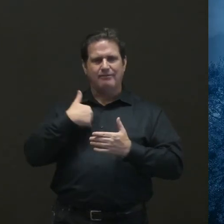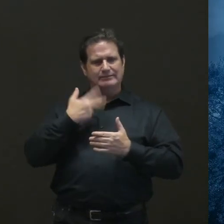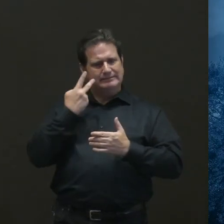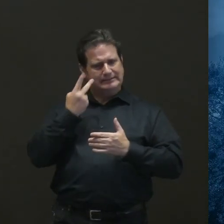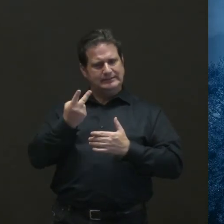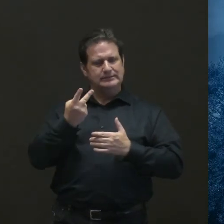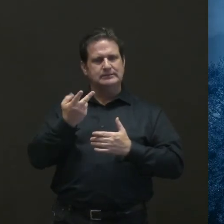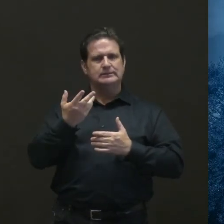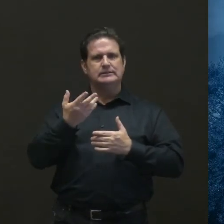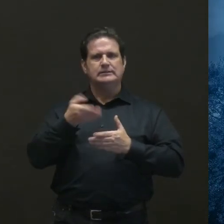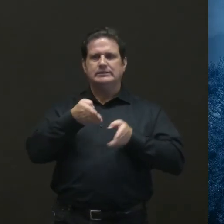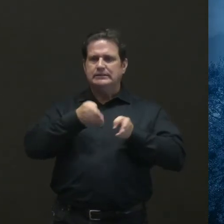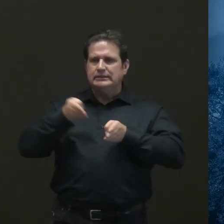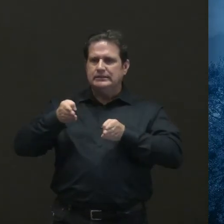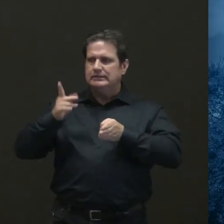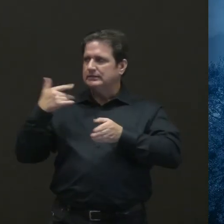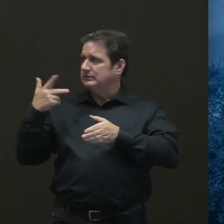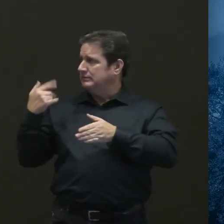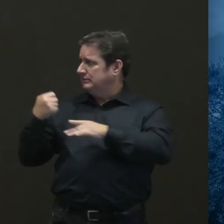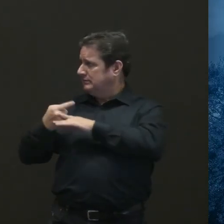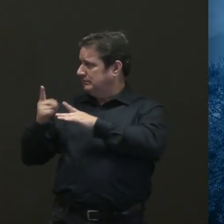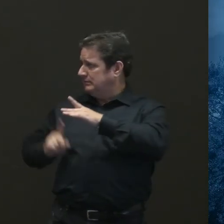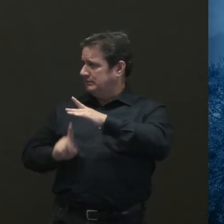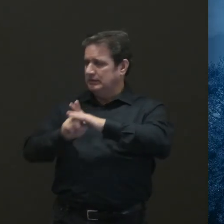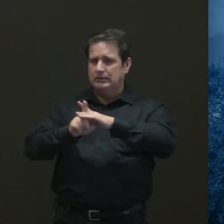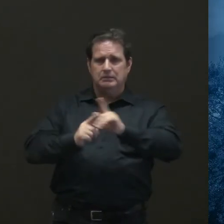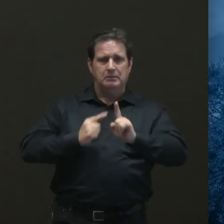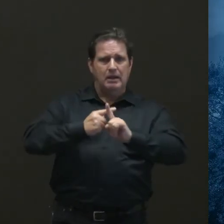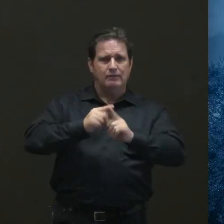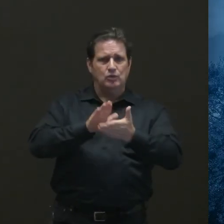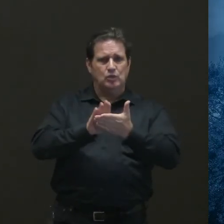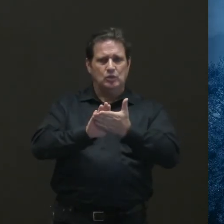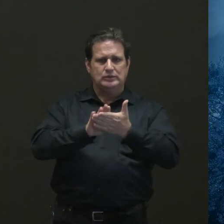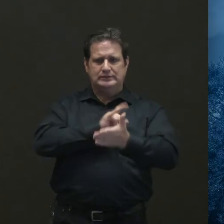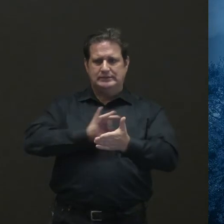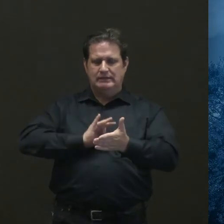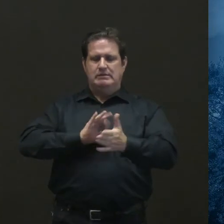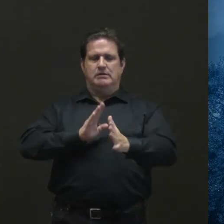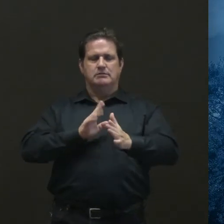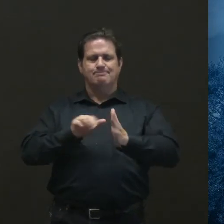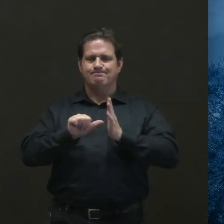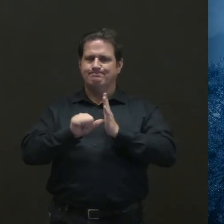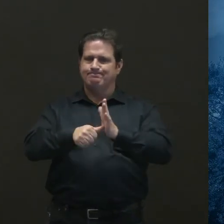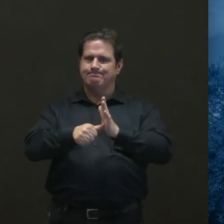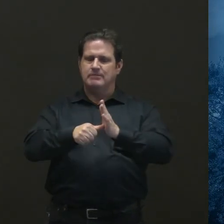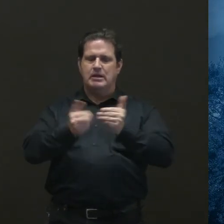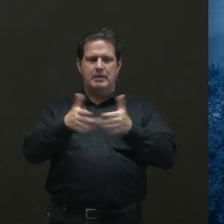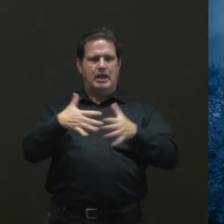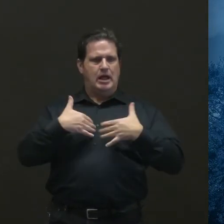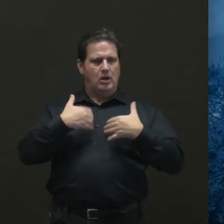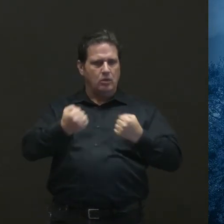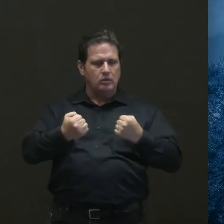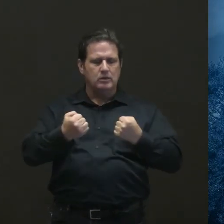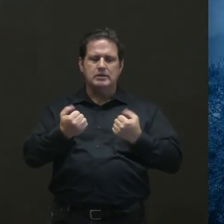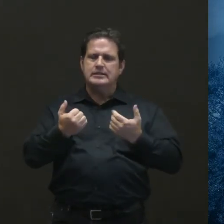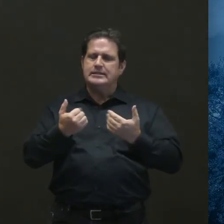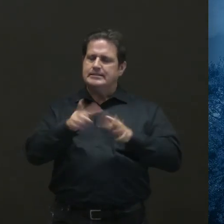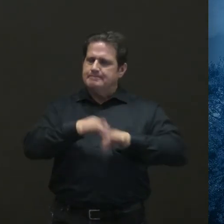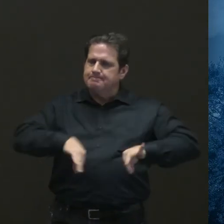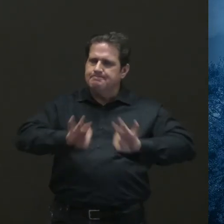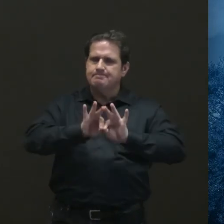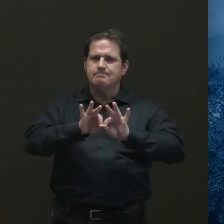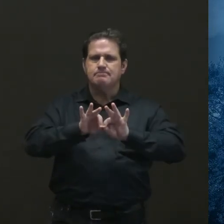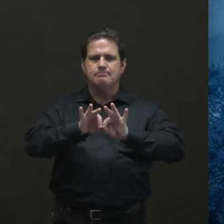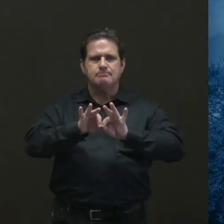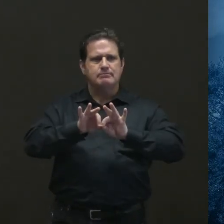seen individuals come into school and find out that they're COVID positive, it just again underscores all of the public health, the importance of all the